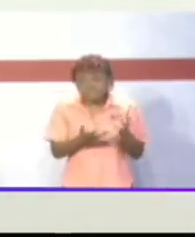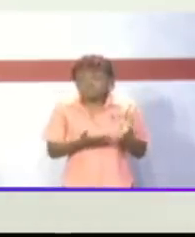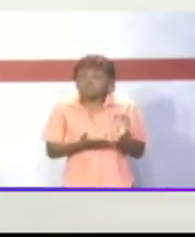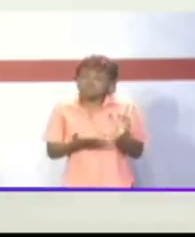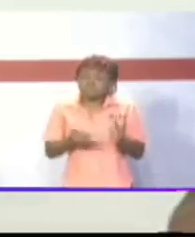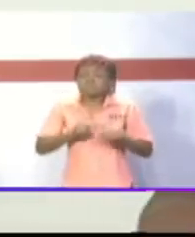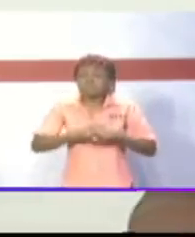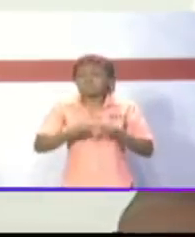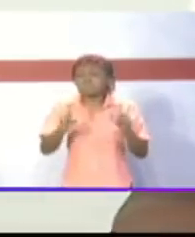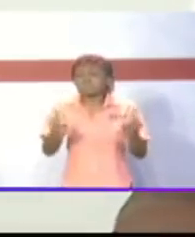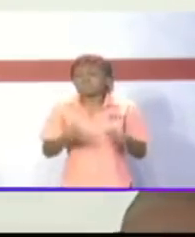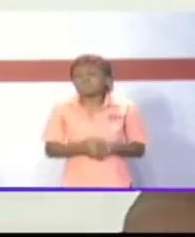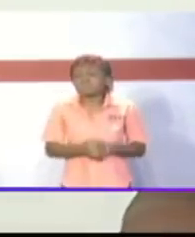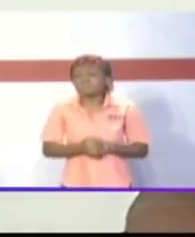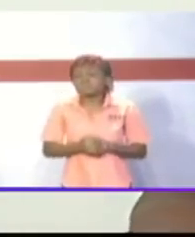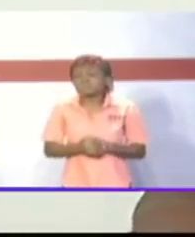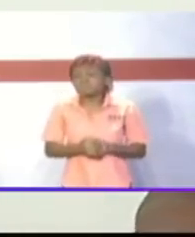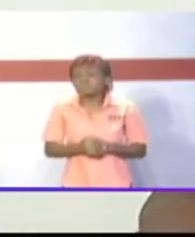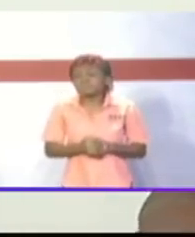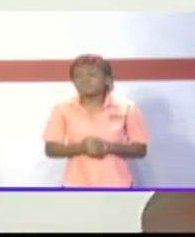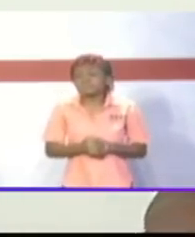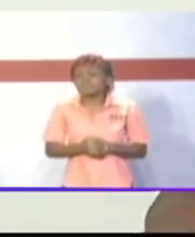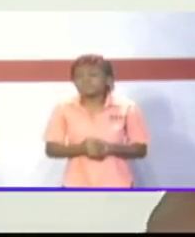follow-up question.